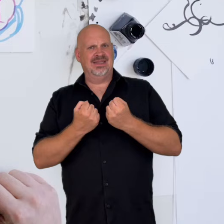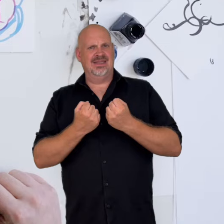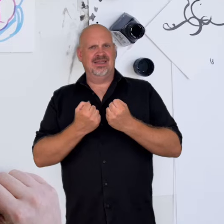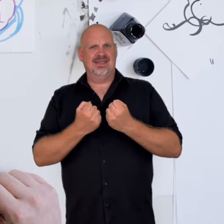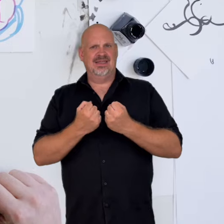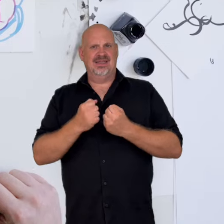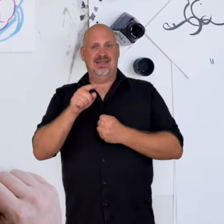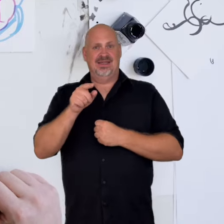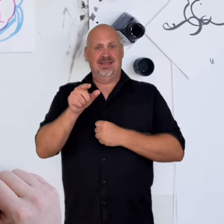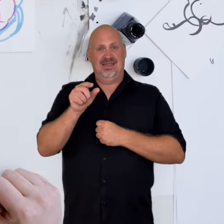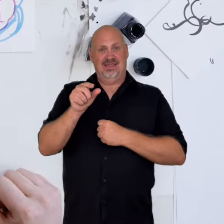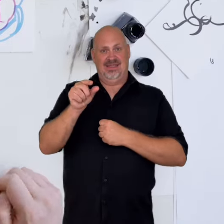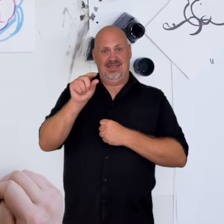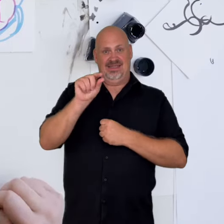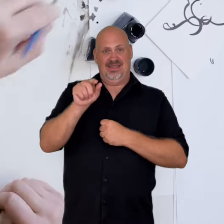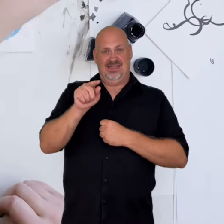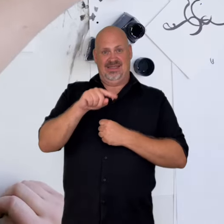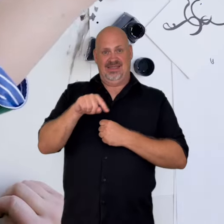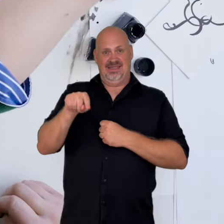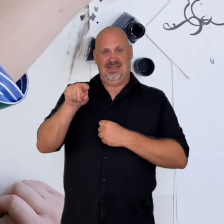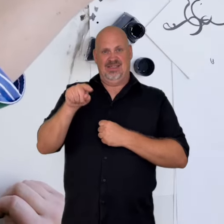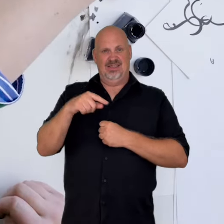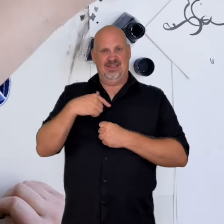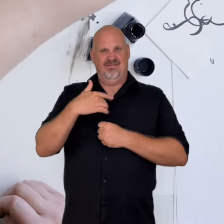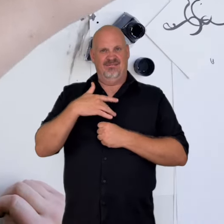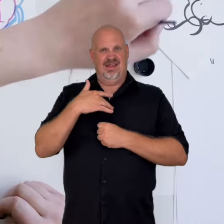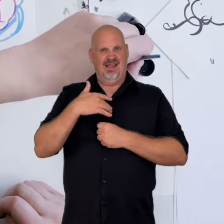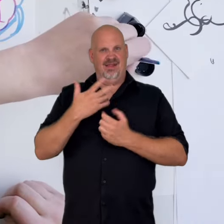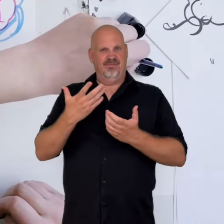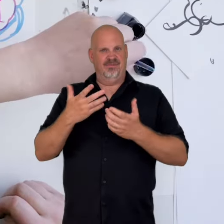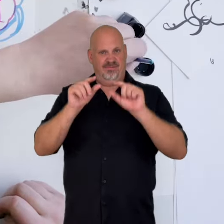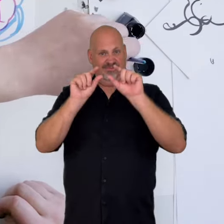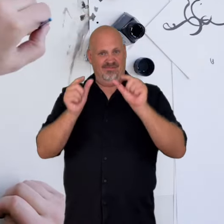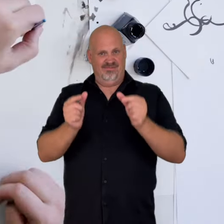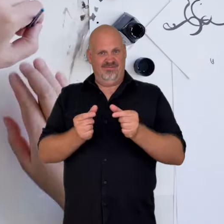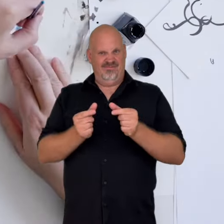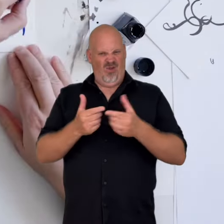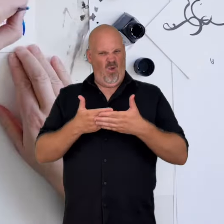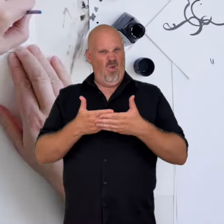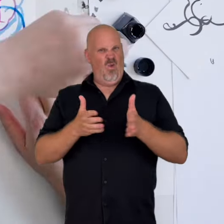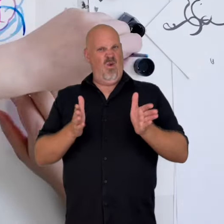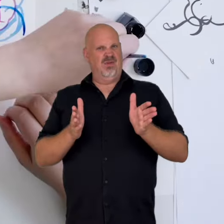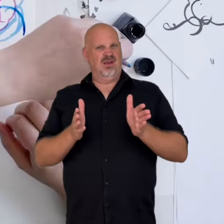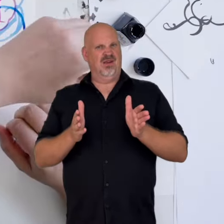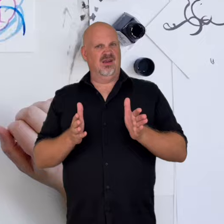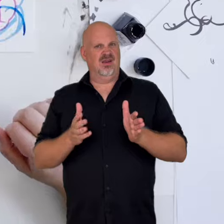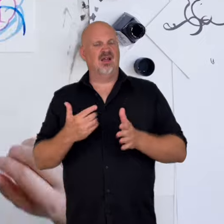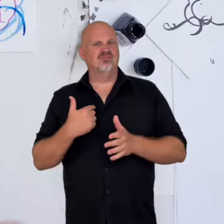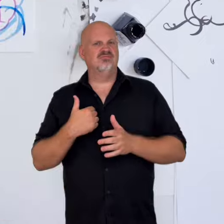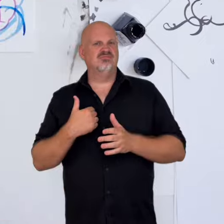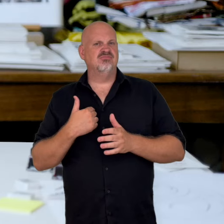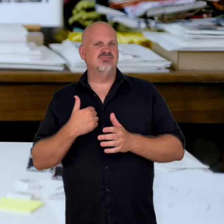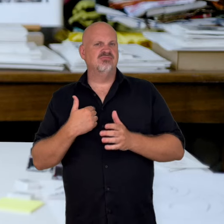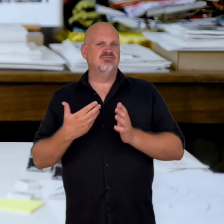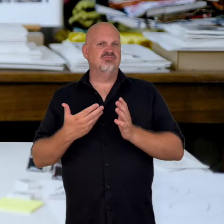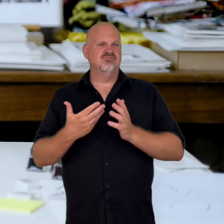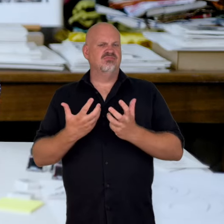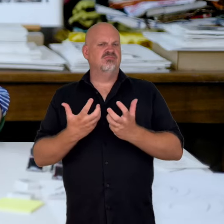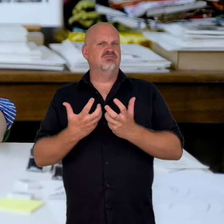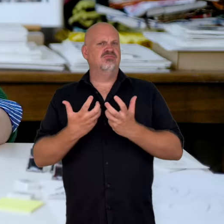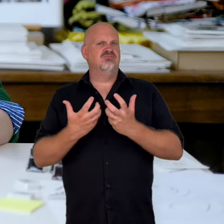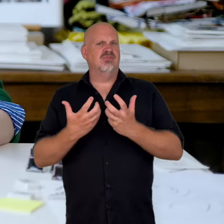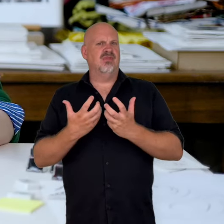but this is a really good way of experimenting, which is quite rewarding, I think. So